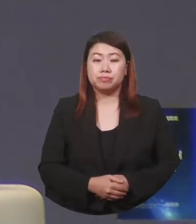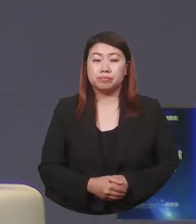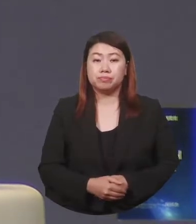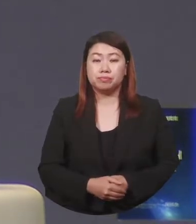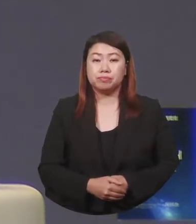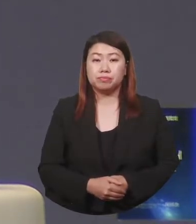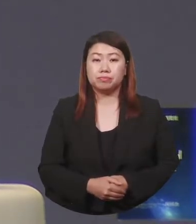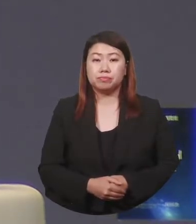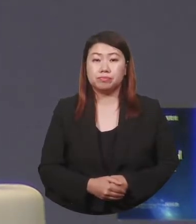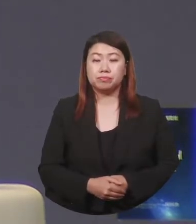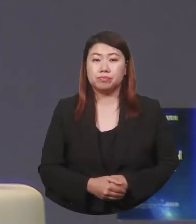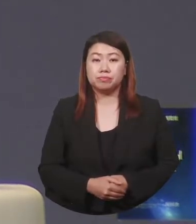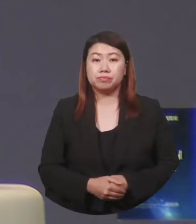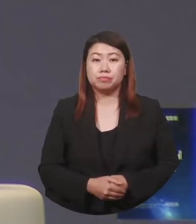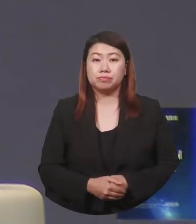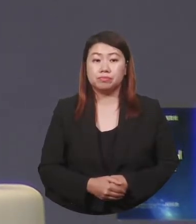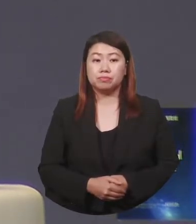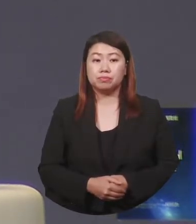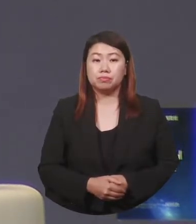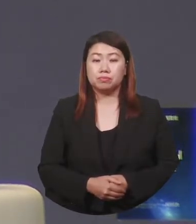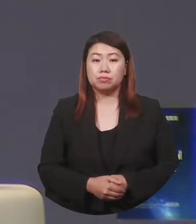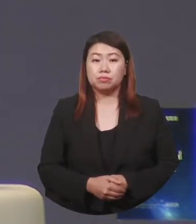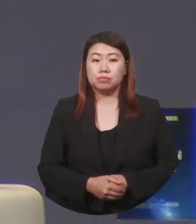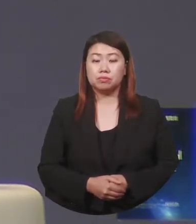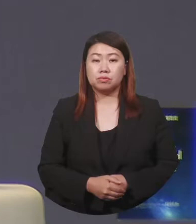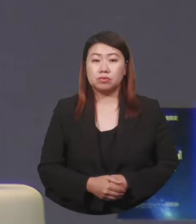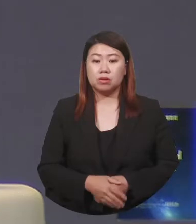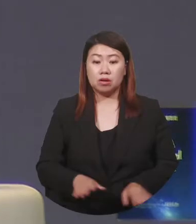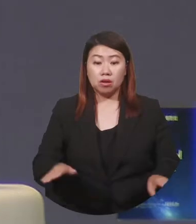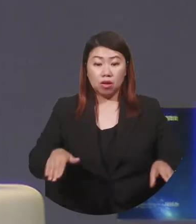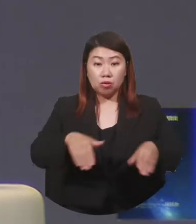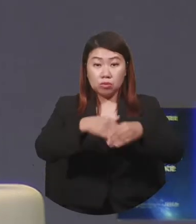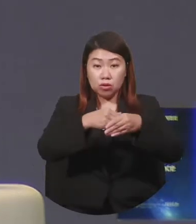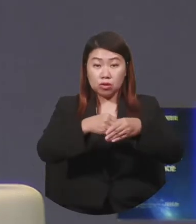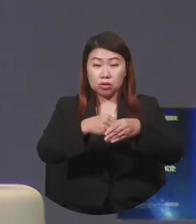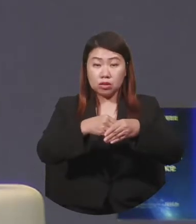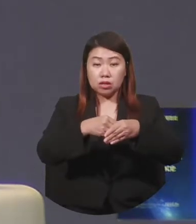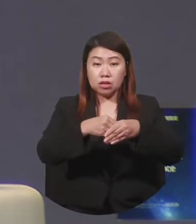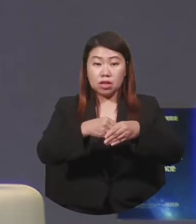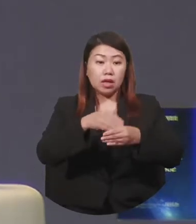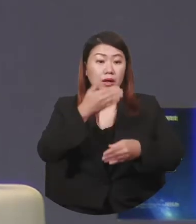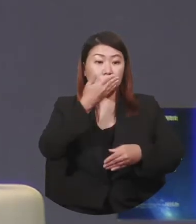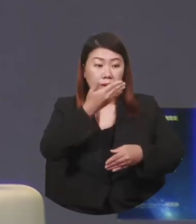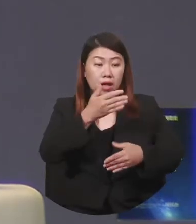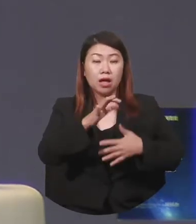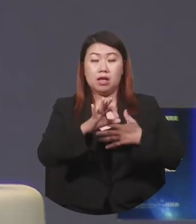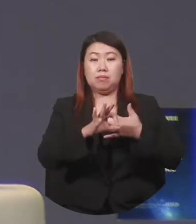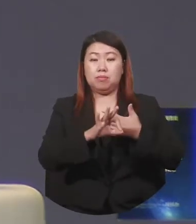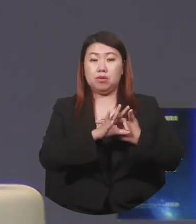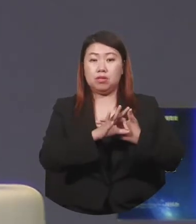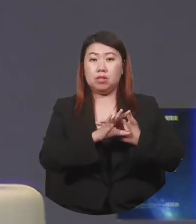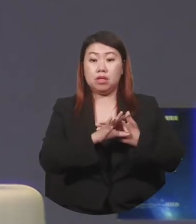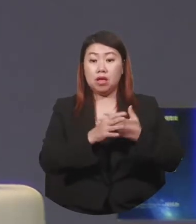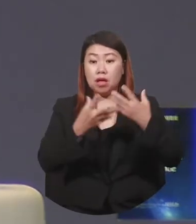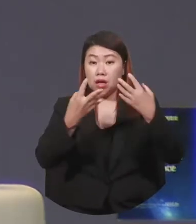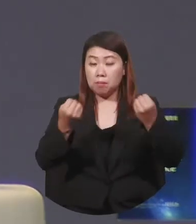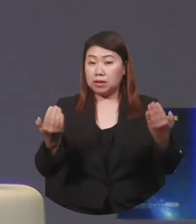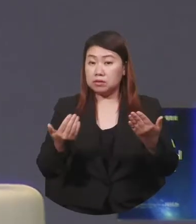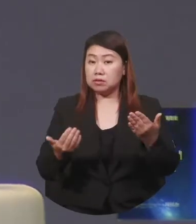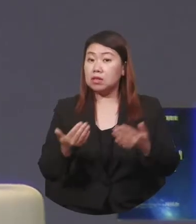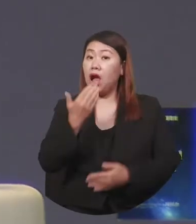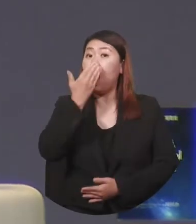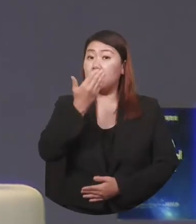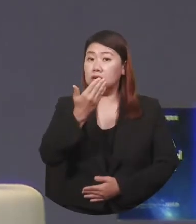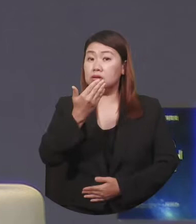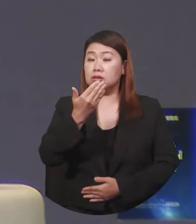have a cooperation with other partners. As I mentioned in my presentation, it will be cost us less because